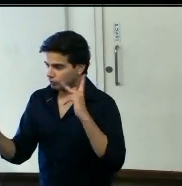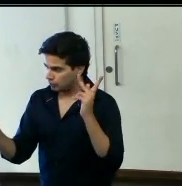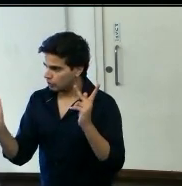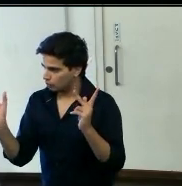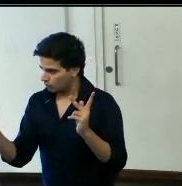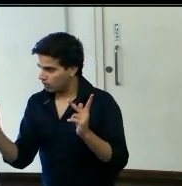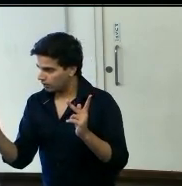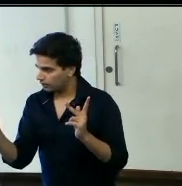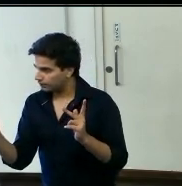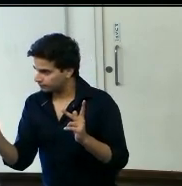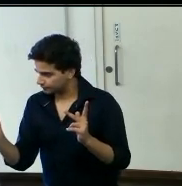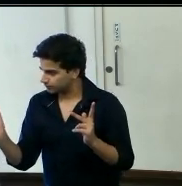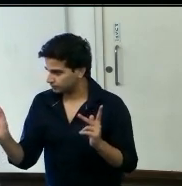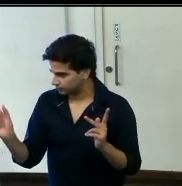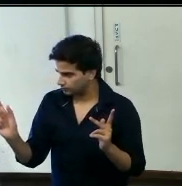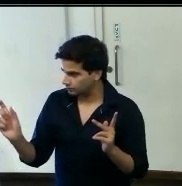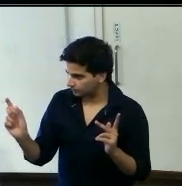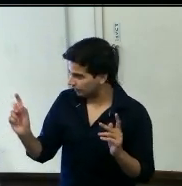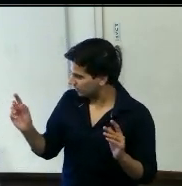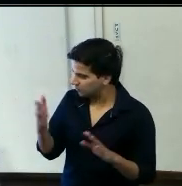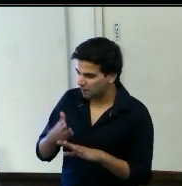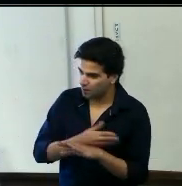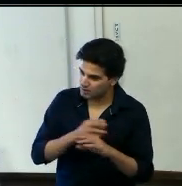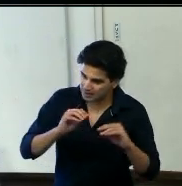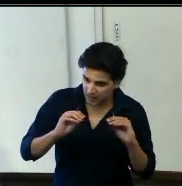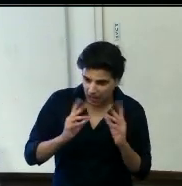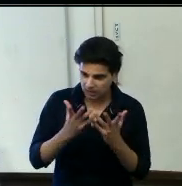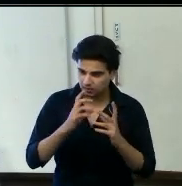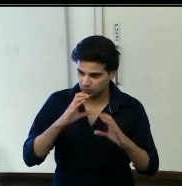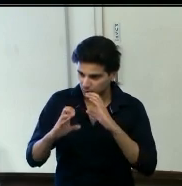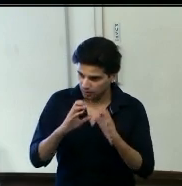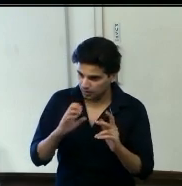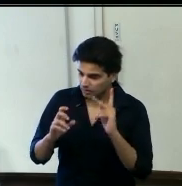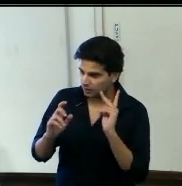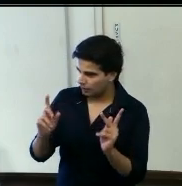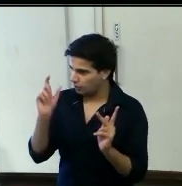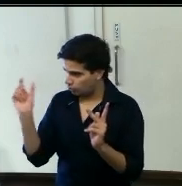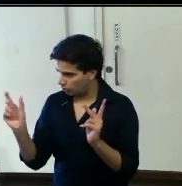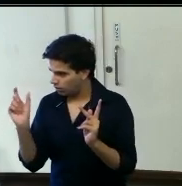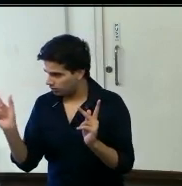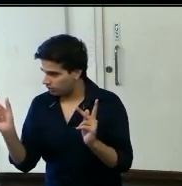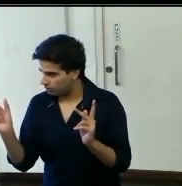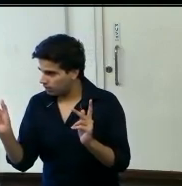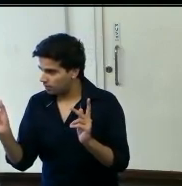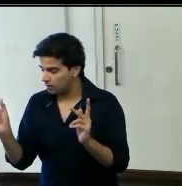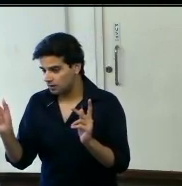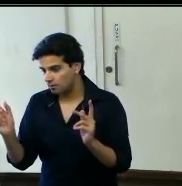whatever you said in the beginning when you started this conversation, there will always be an